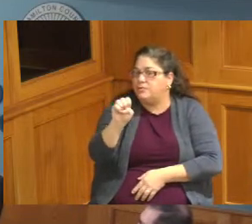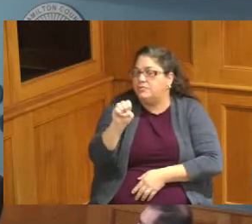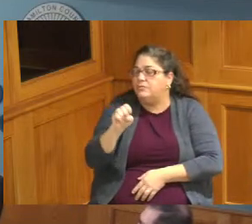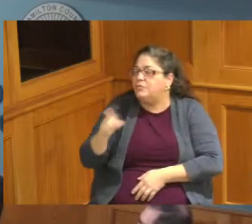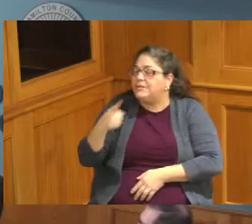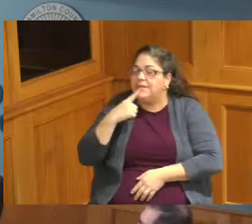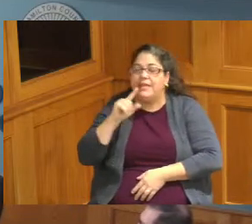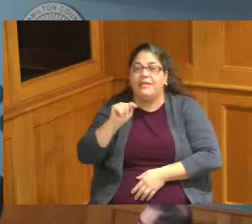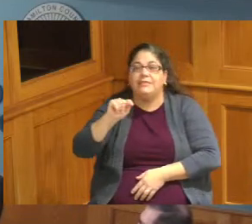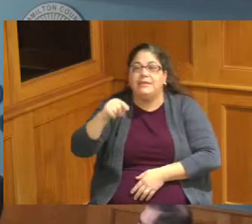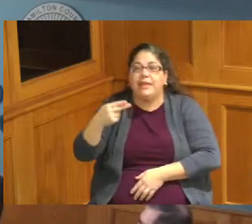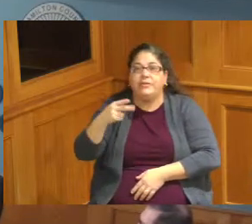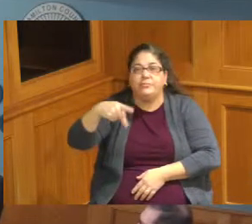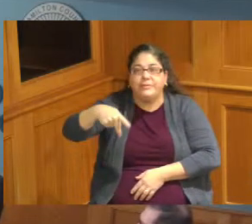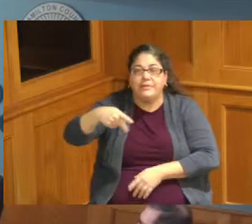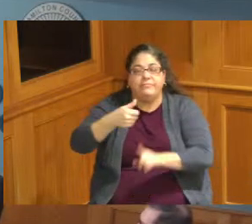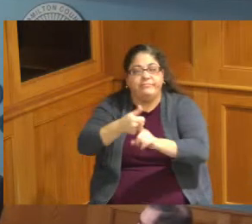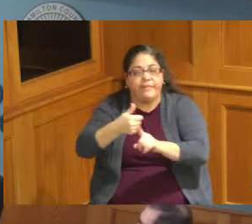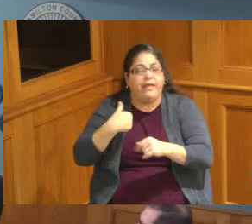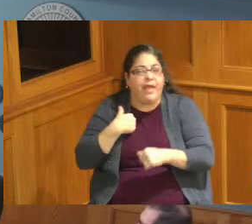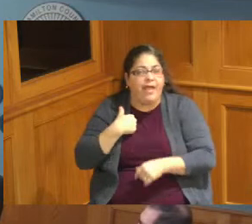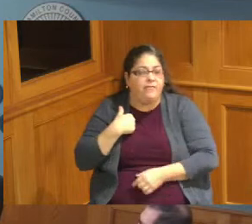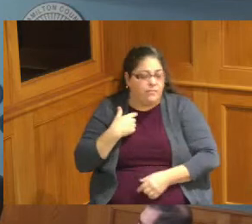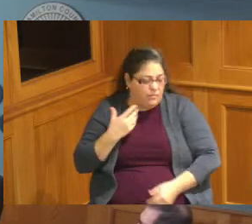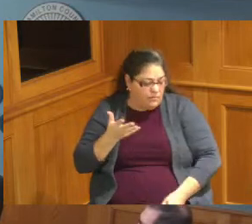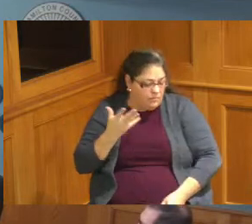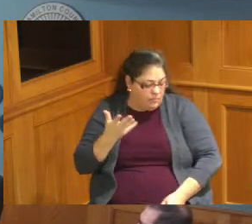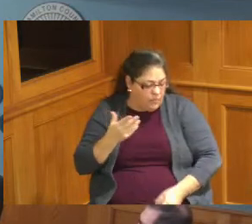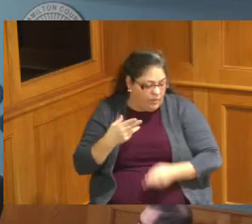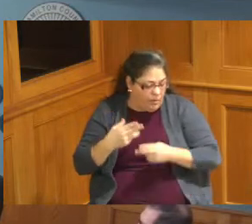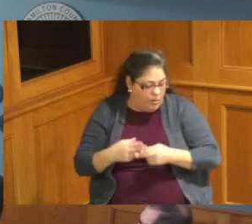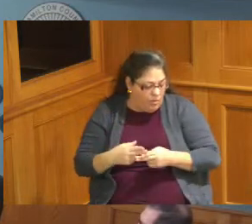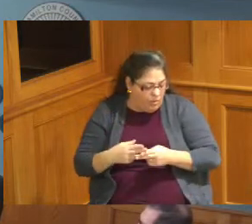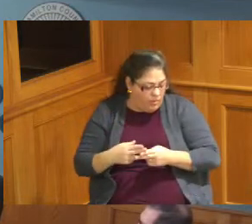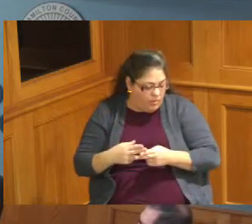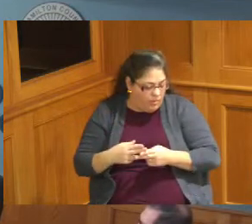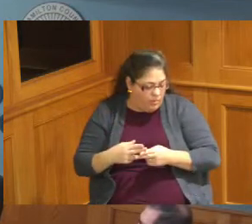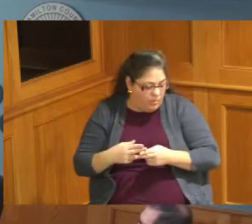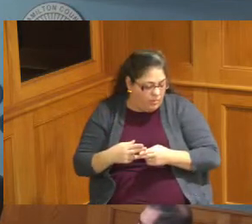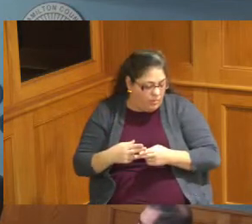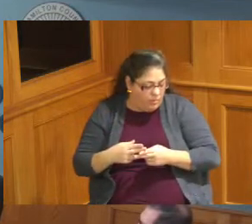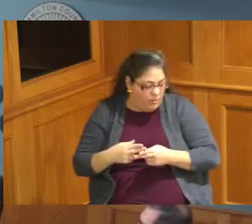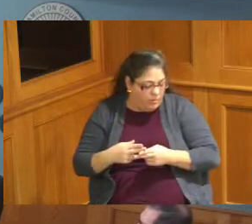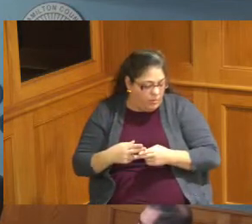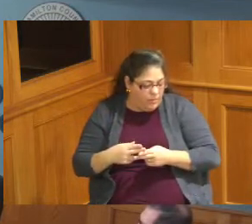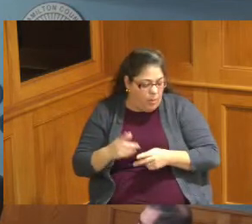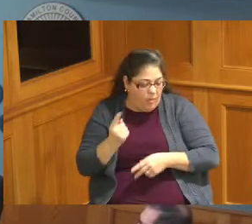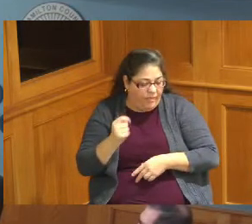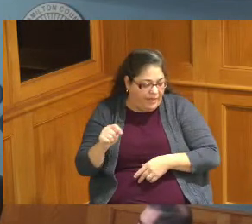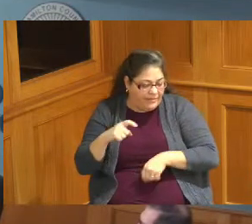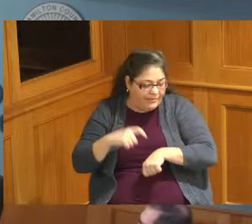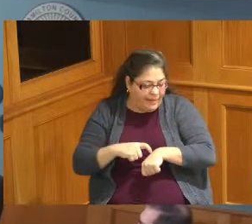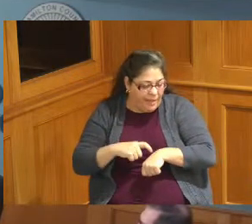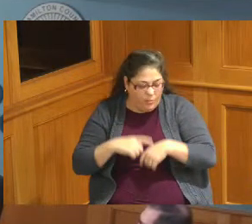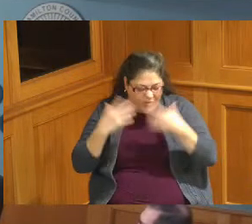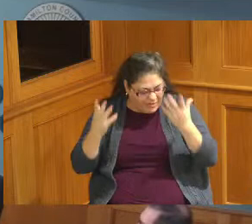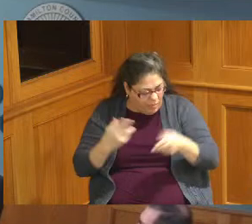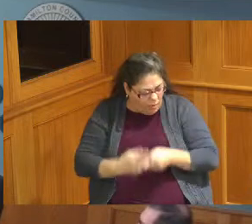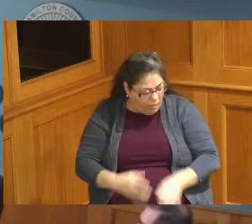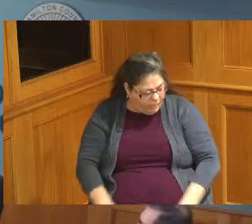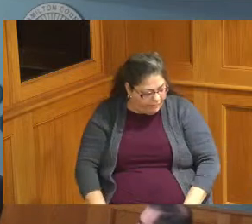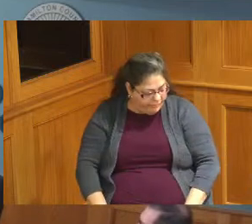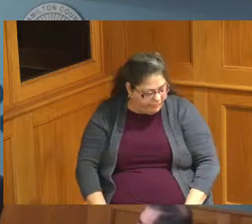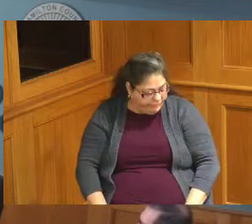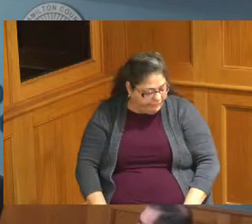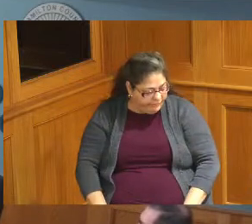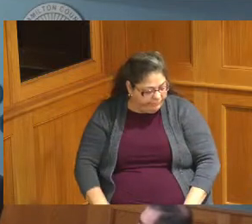like THP and all of them, they have it's not a bid out thing all the time. What is that called? I can't, my mind